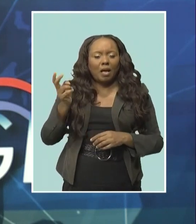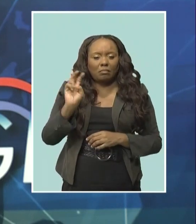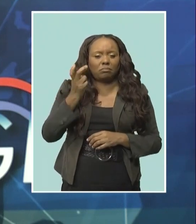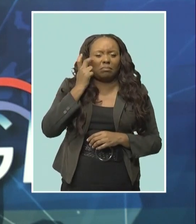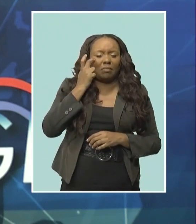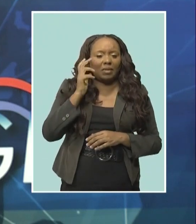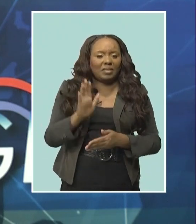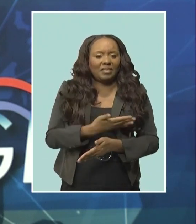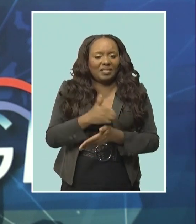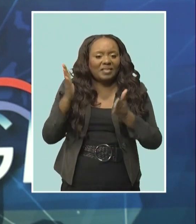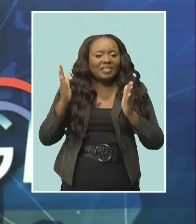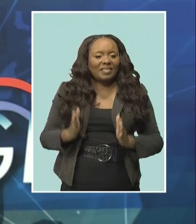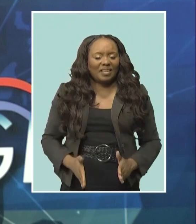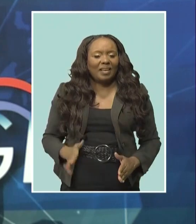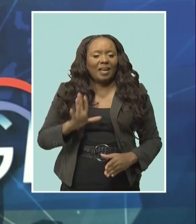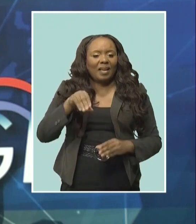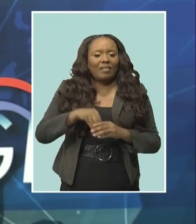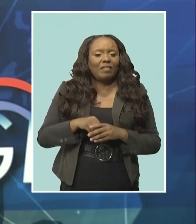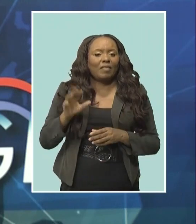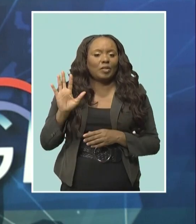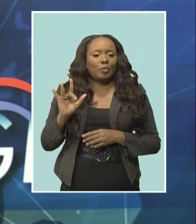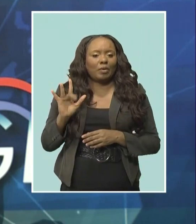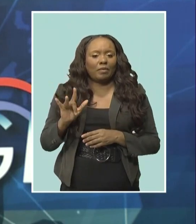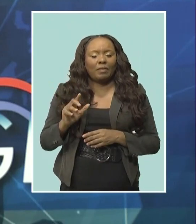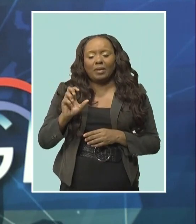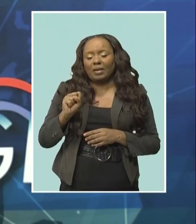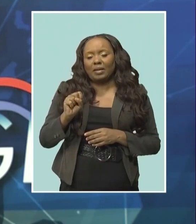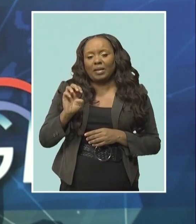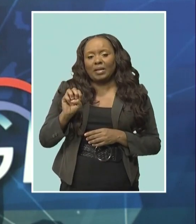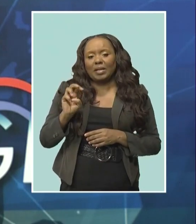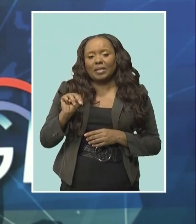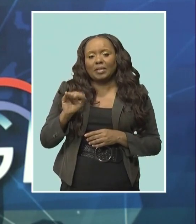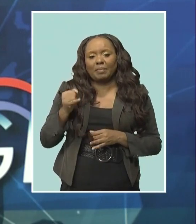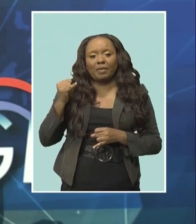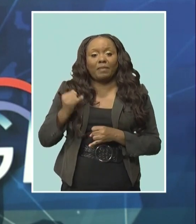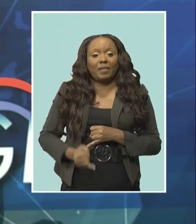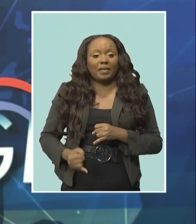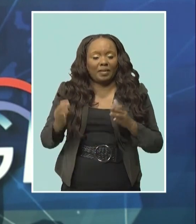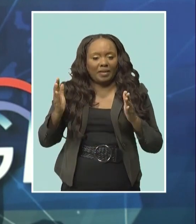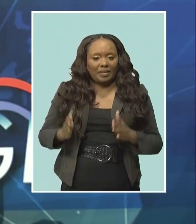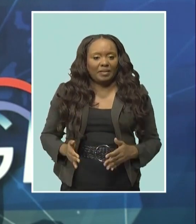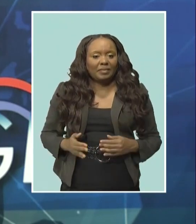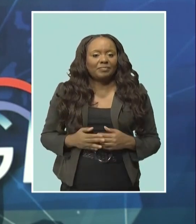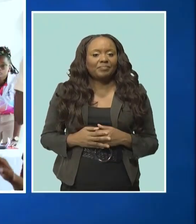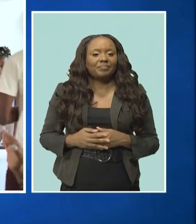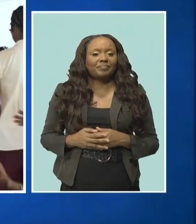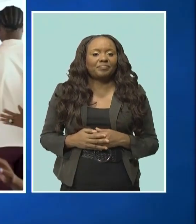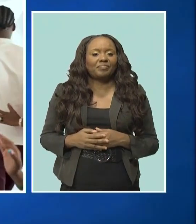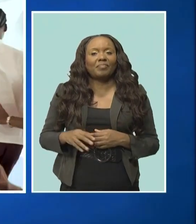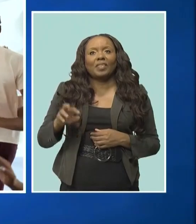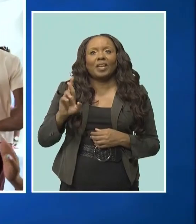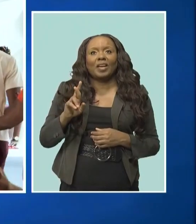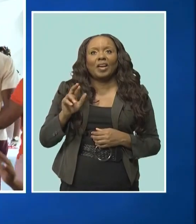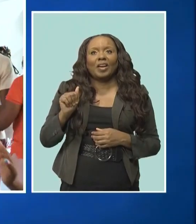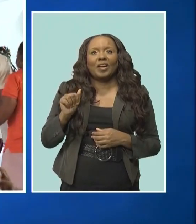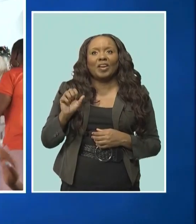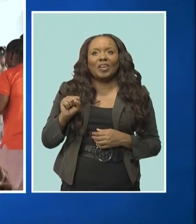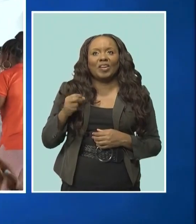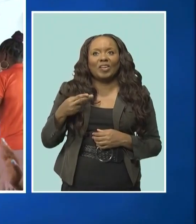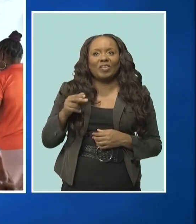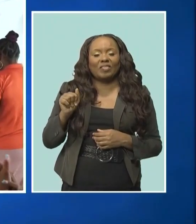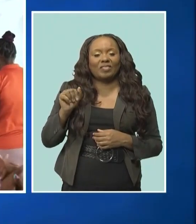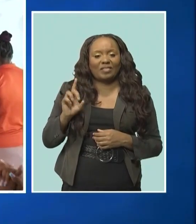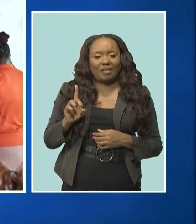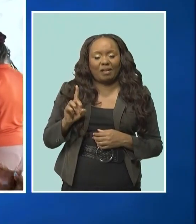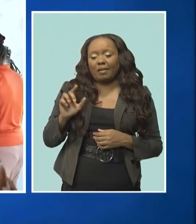impaired singer is among the 25 semi-finalists. King Rashad Applewhite, who was accompanied by his mother